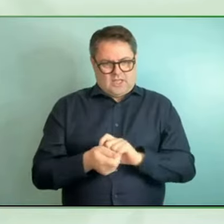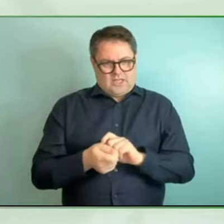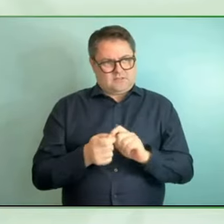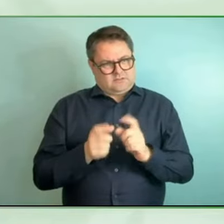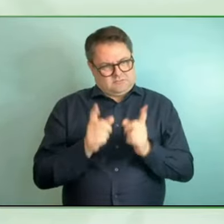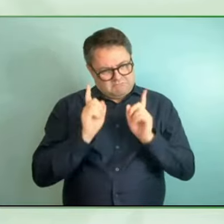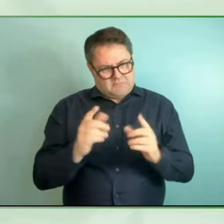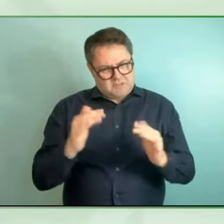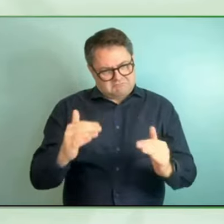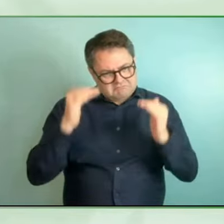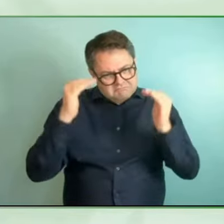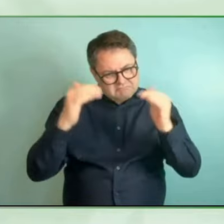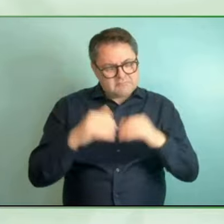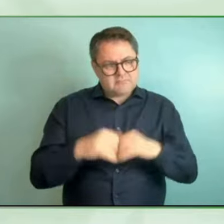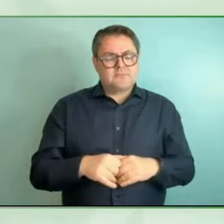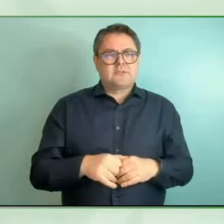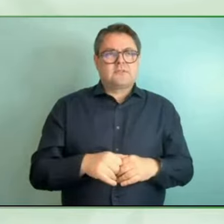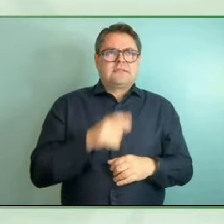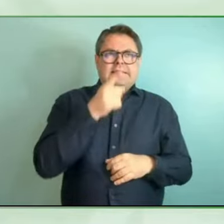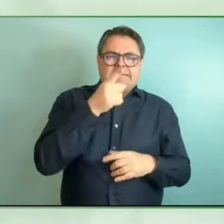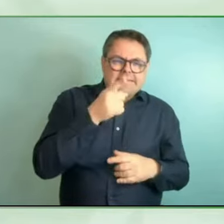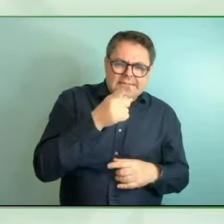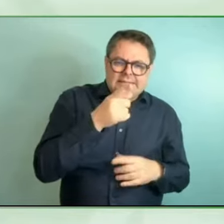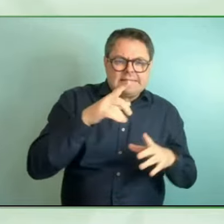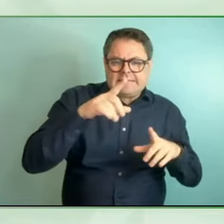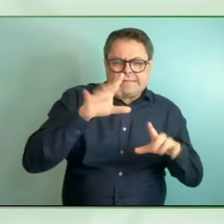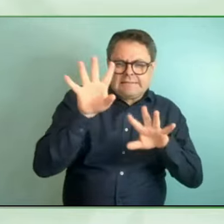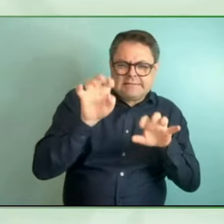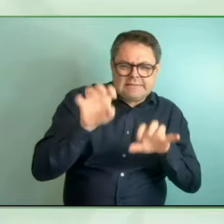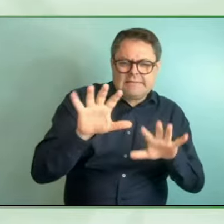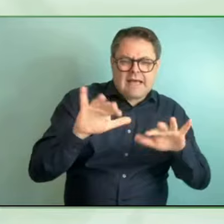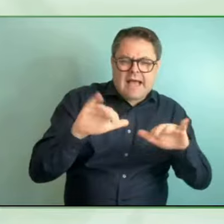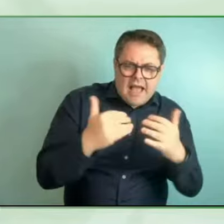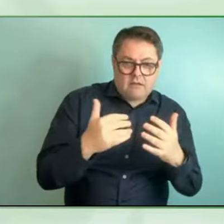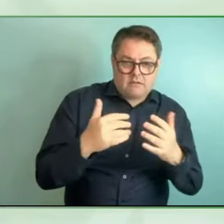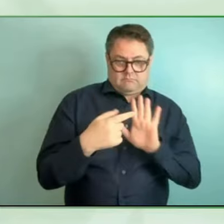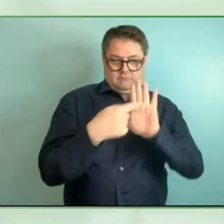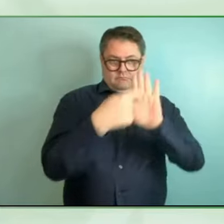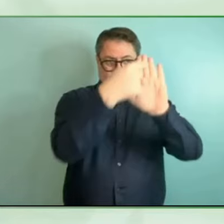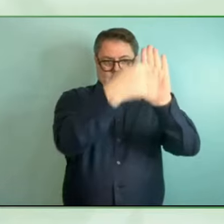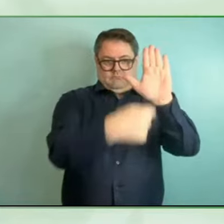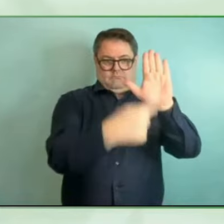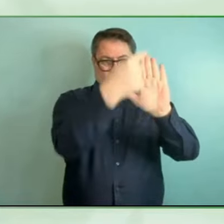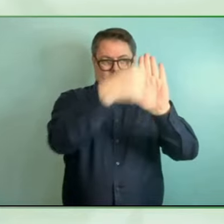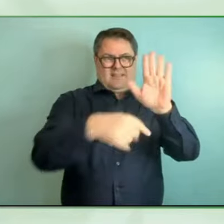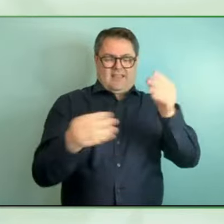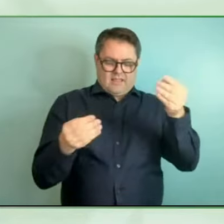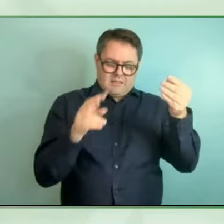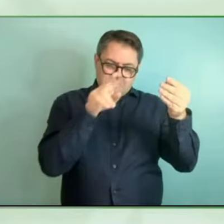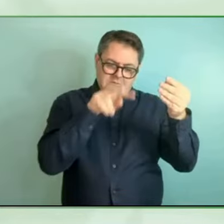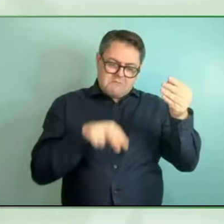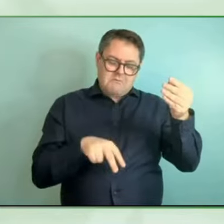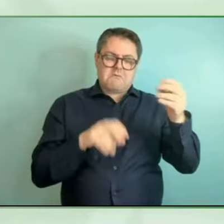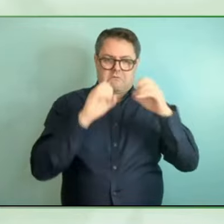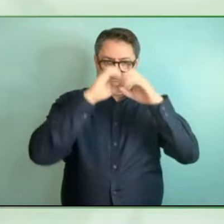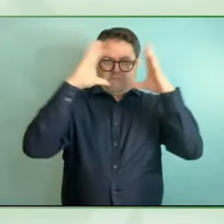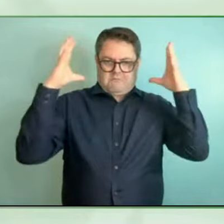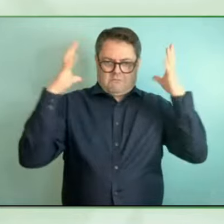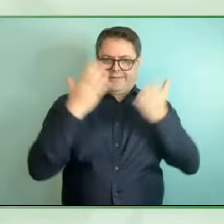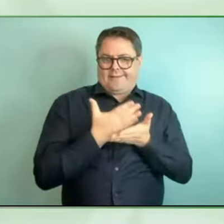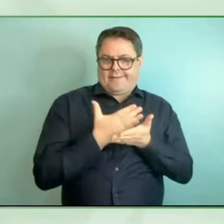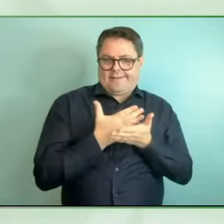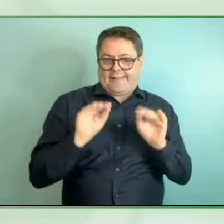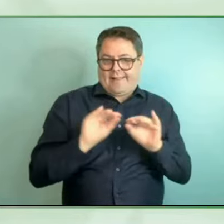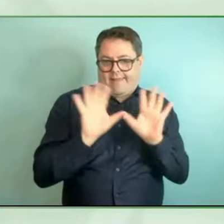tool to show them written what is really needed for improving